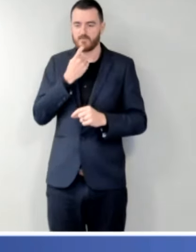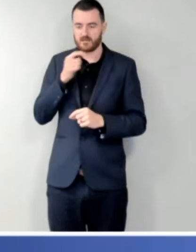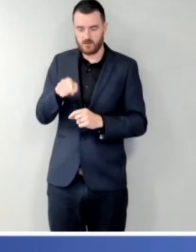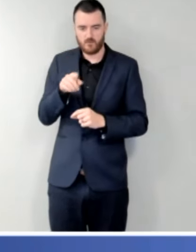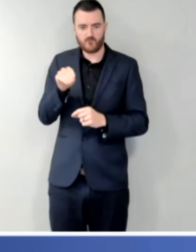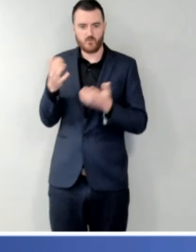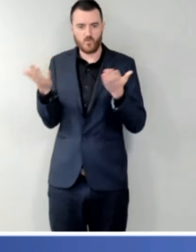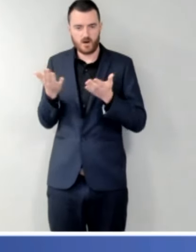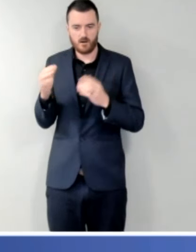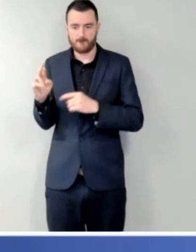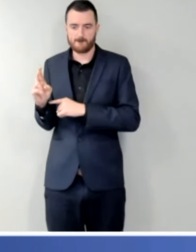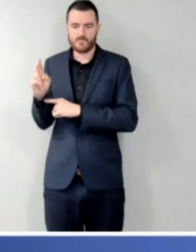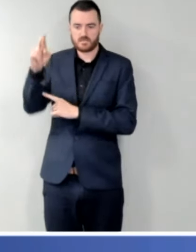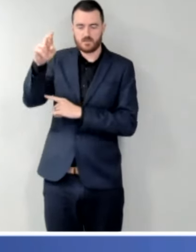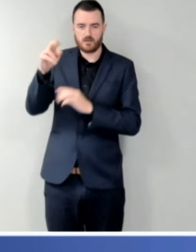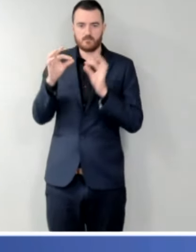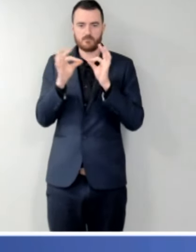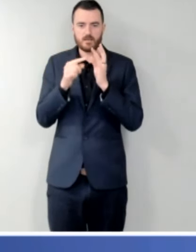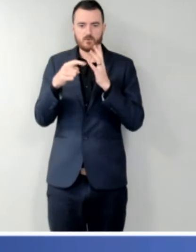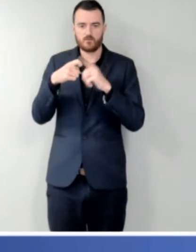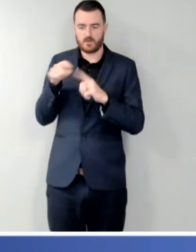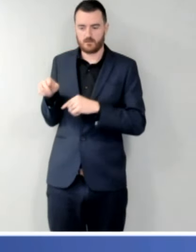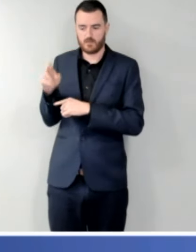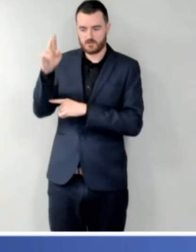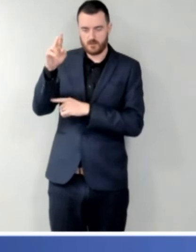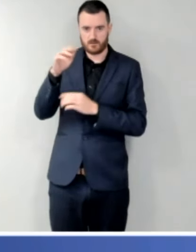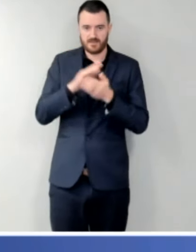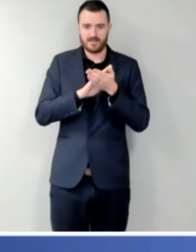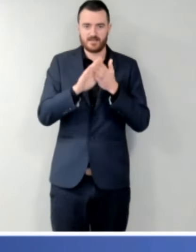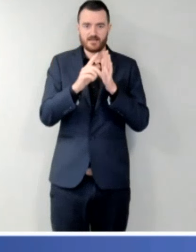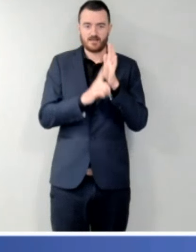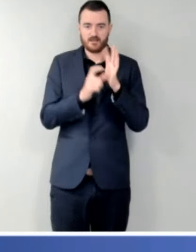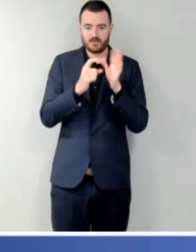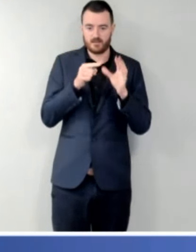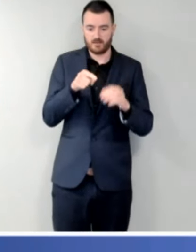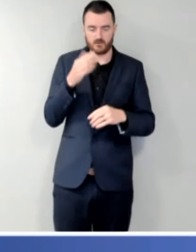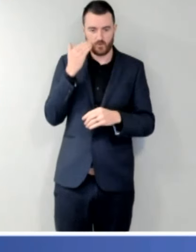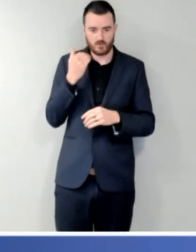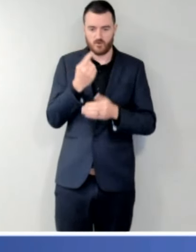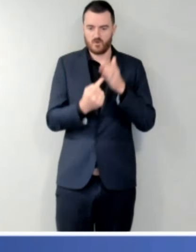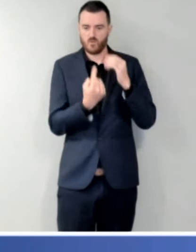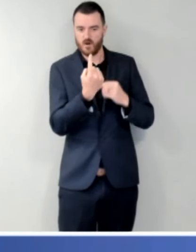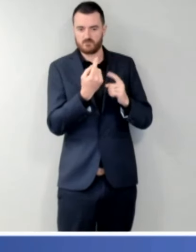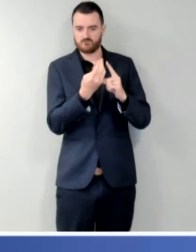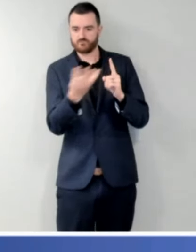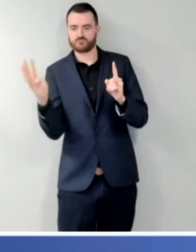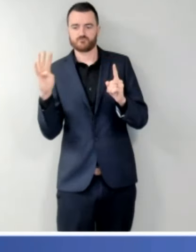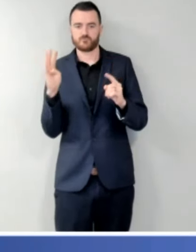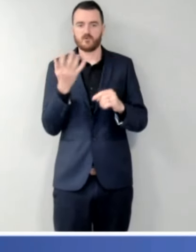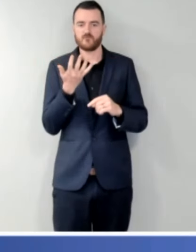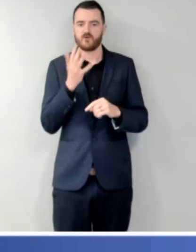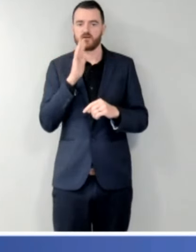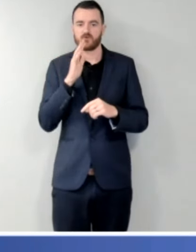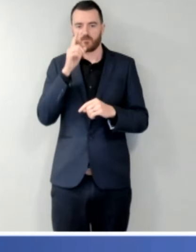missile. Hilda was just one of the 500 plus members who